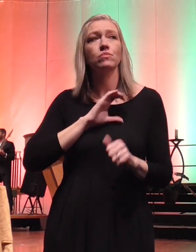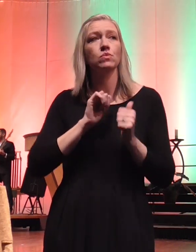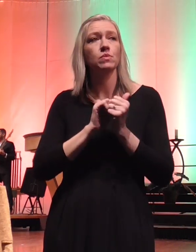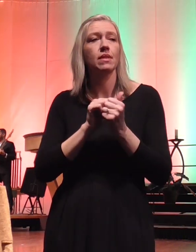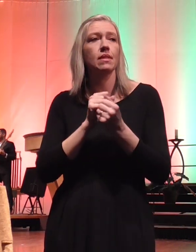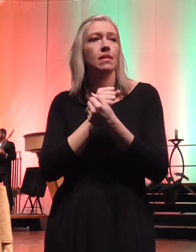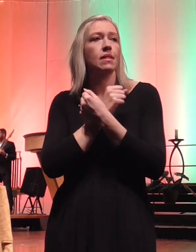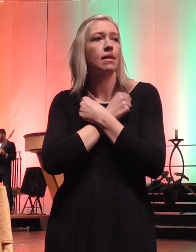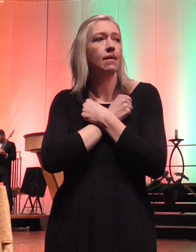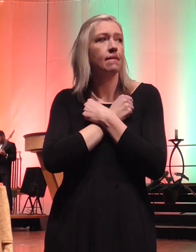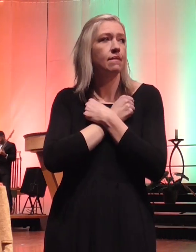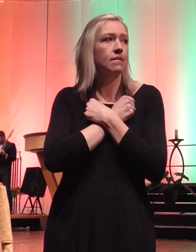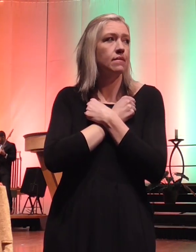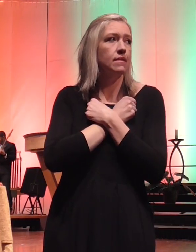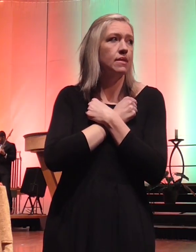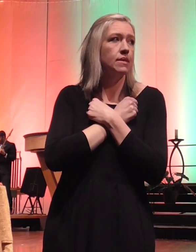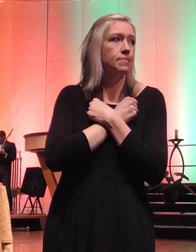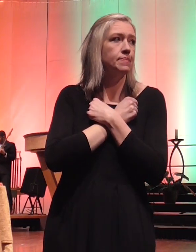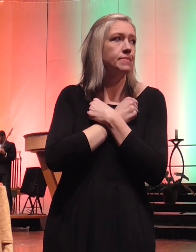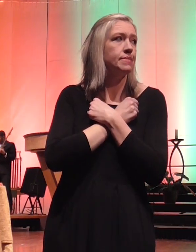love.